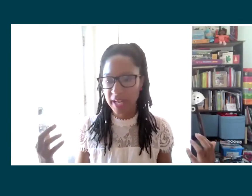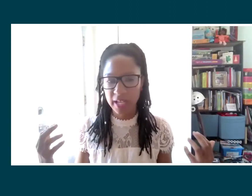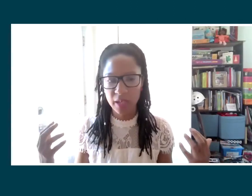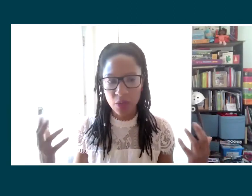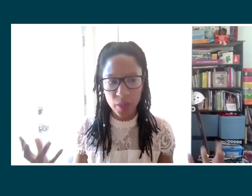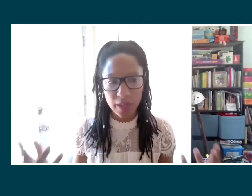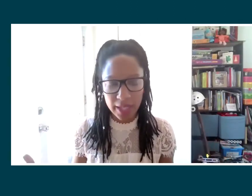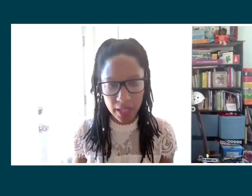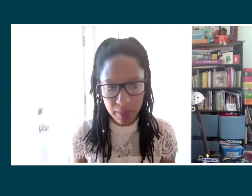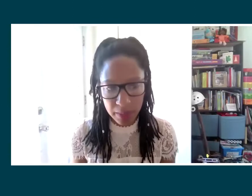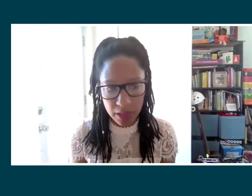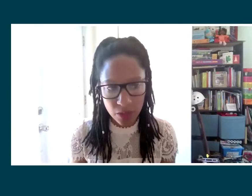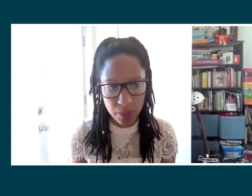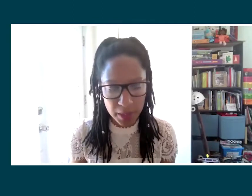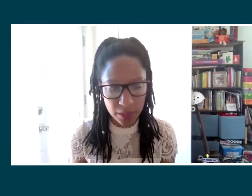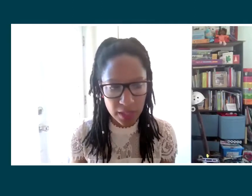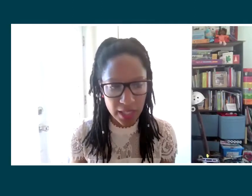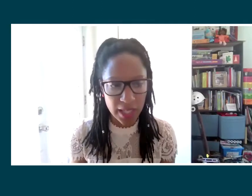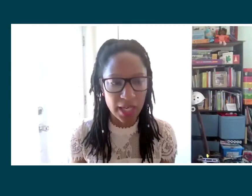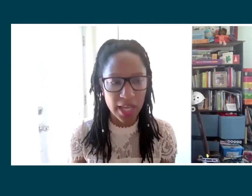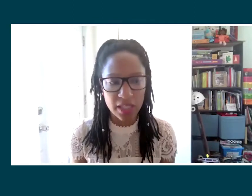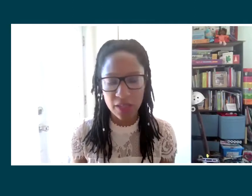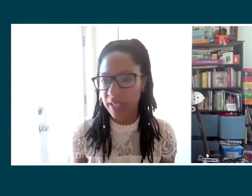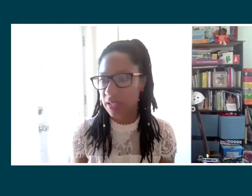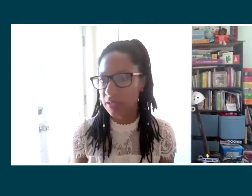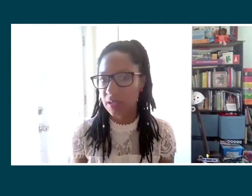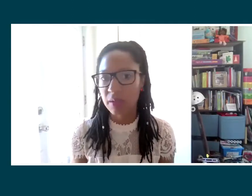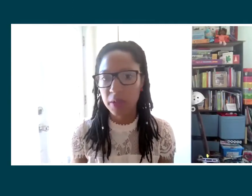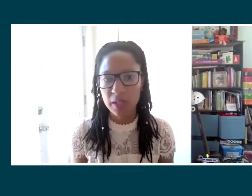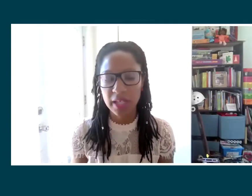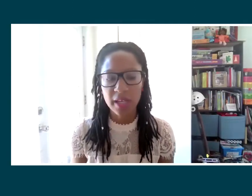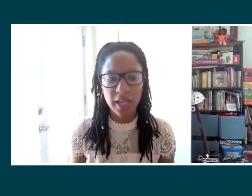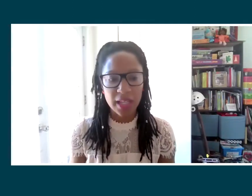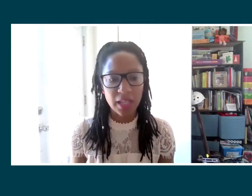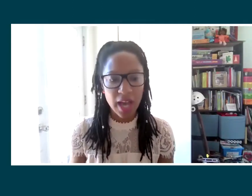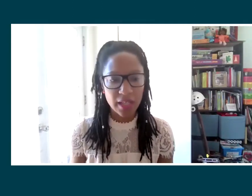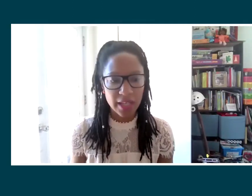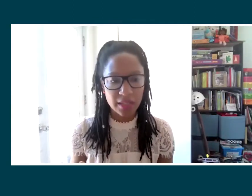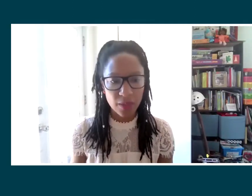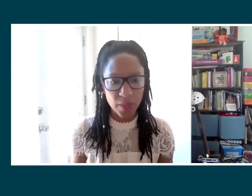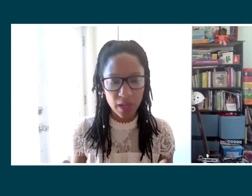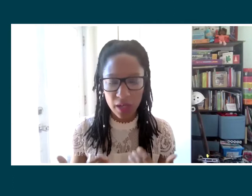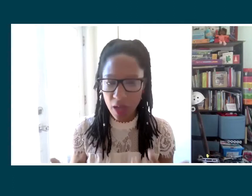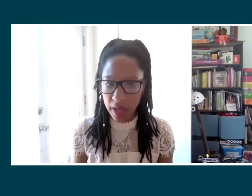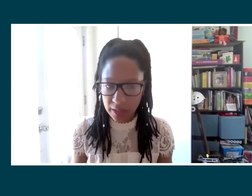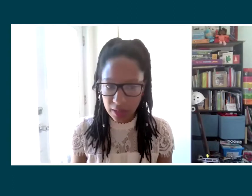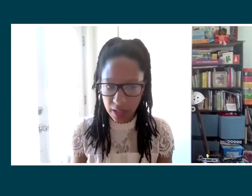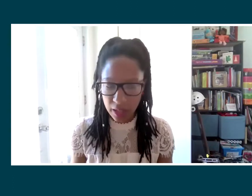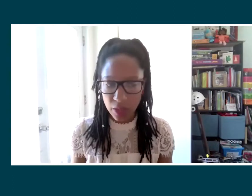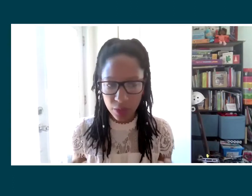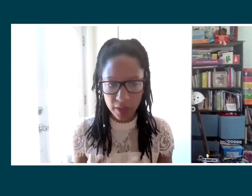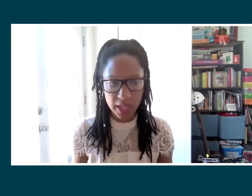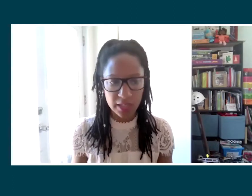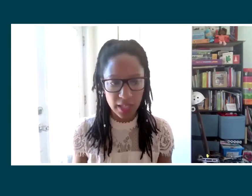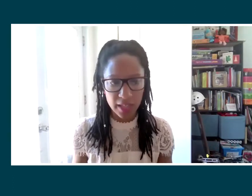are creating, we are in a commitment to building an anti-racist community, and the guidelines that we are